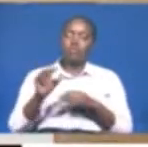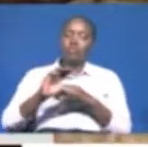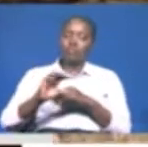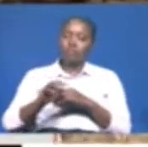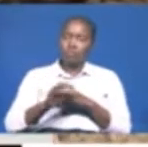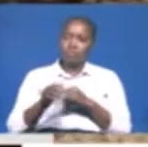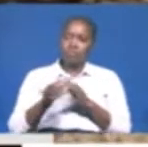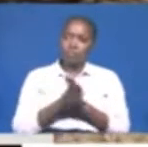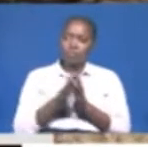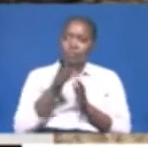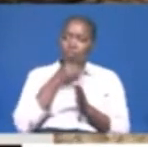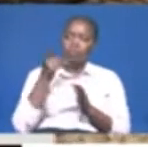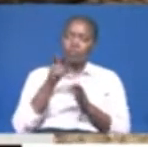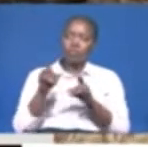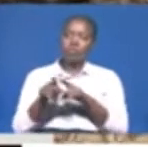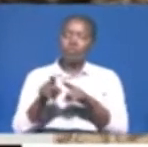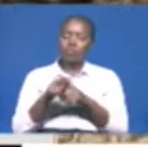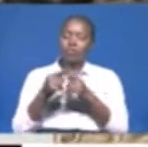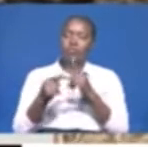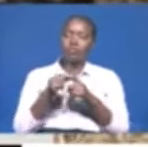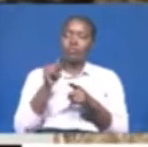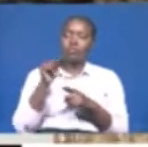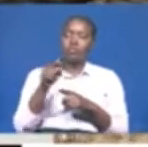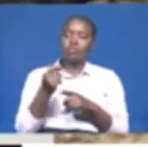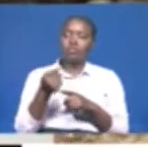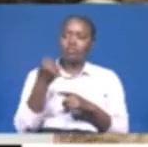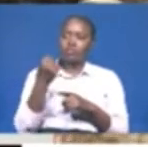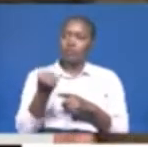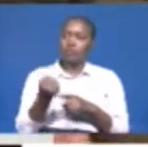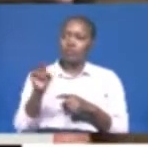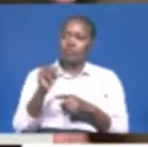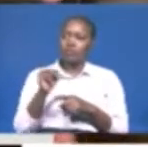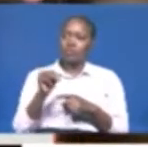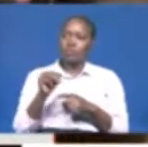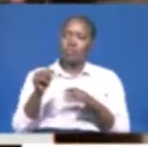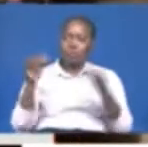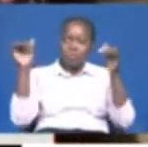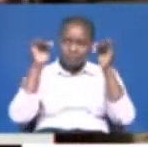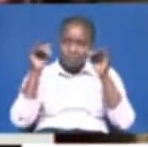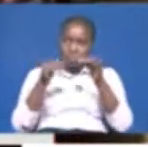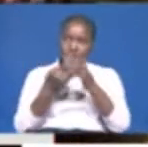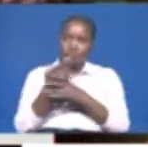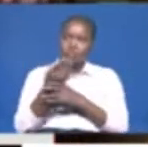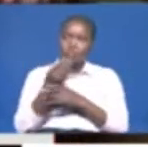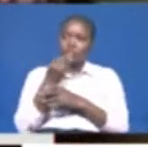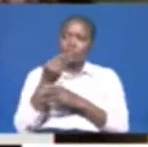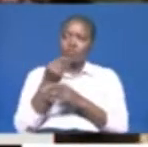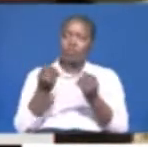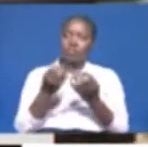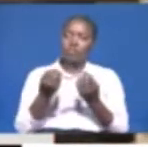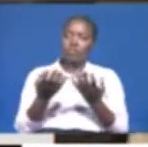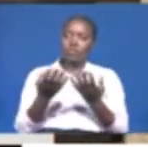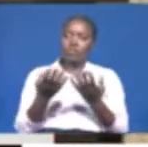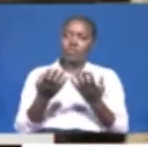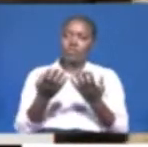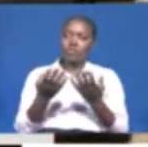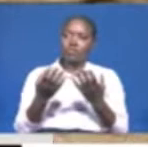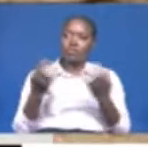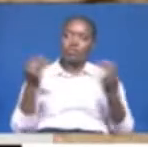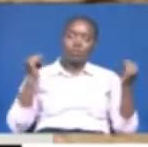drought has also killed over 1.5 million head of livestock, a source of food and income for mainly the pastoral communities of the